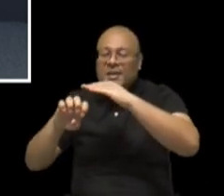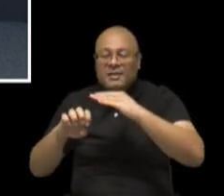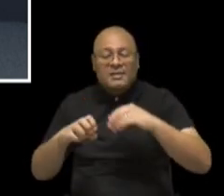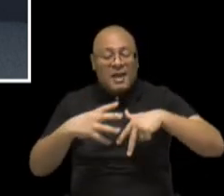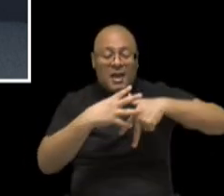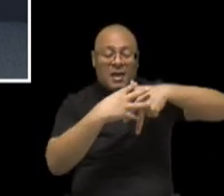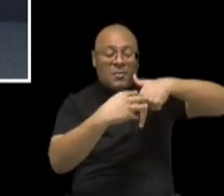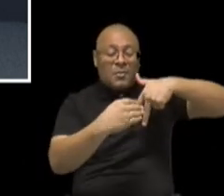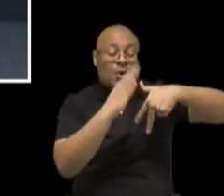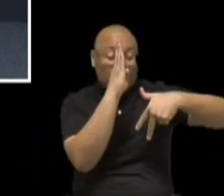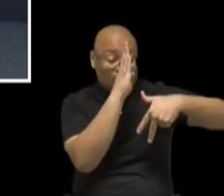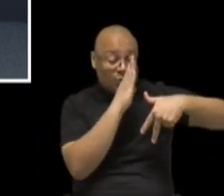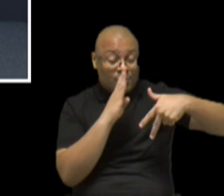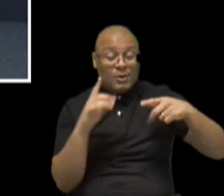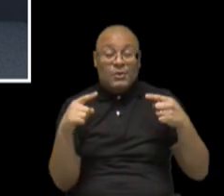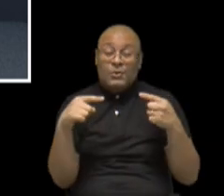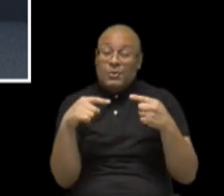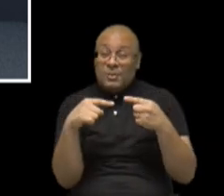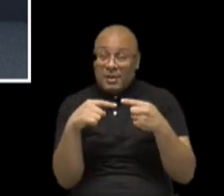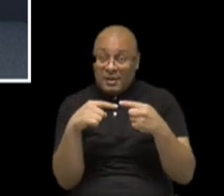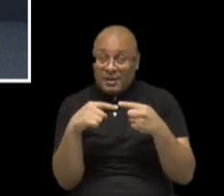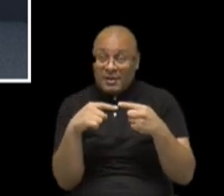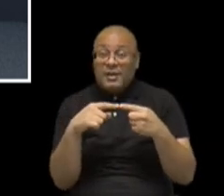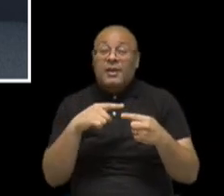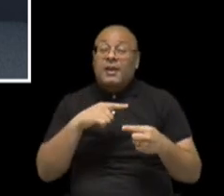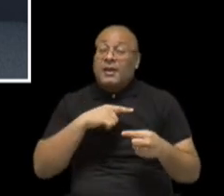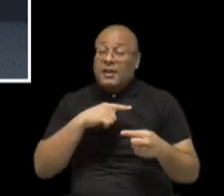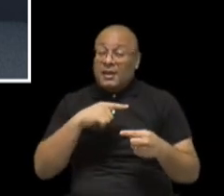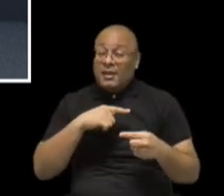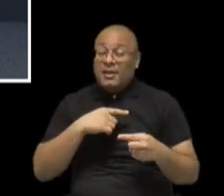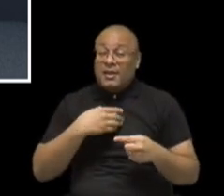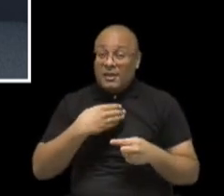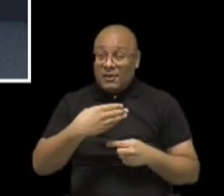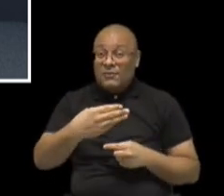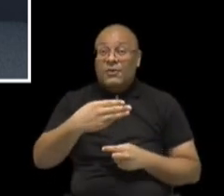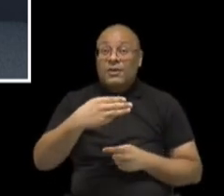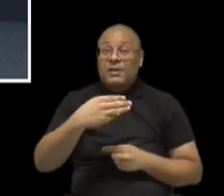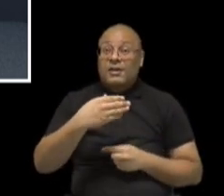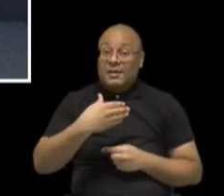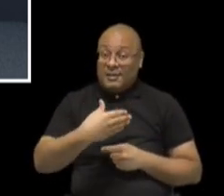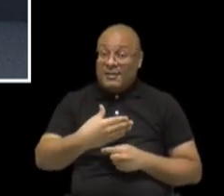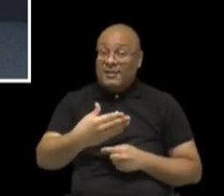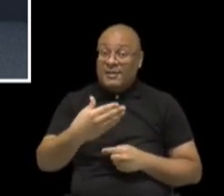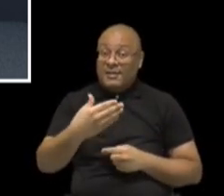I am fond of, well, A Way to Mars, clearly.